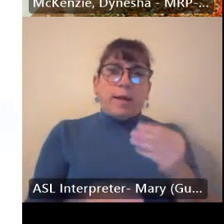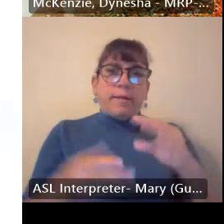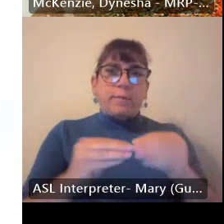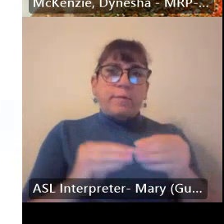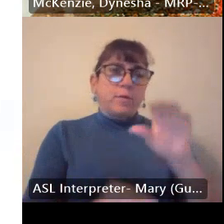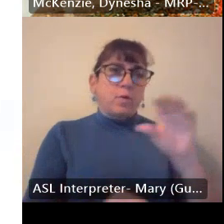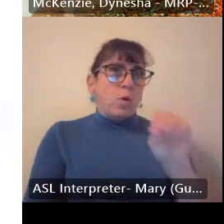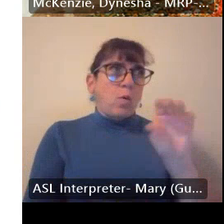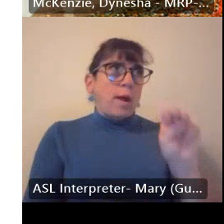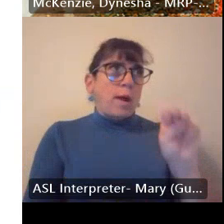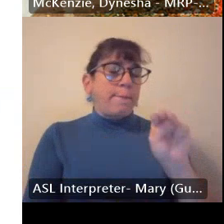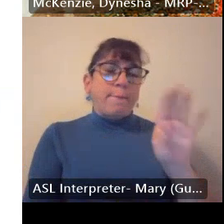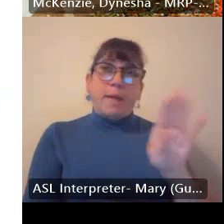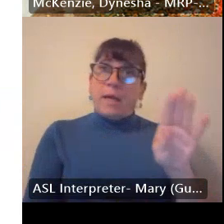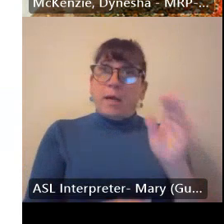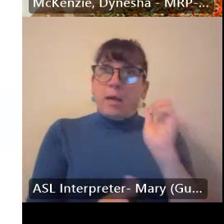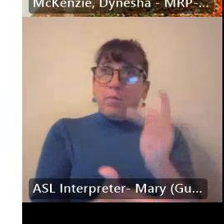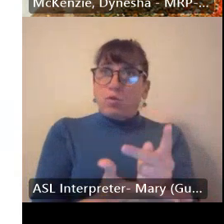has approved.